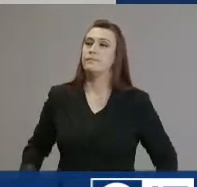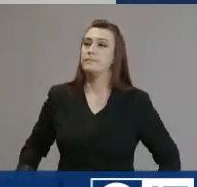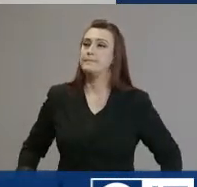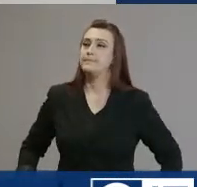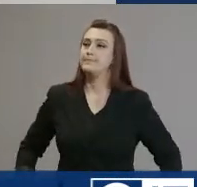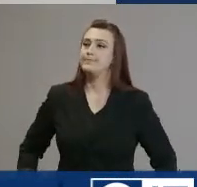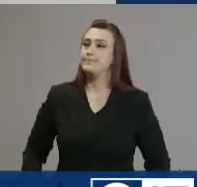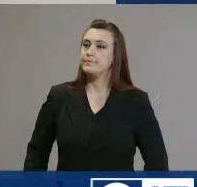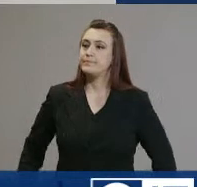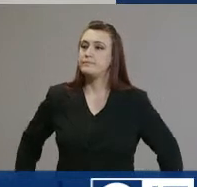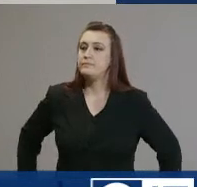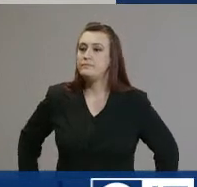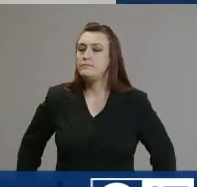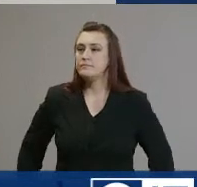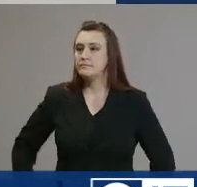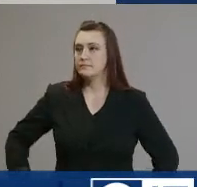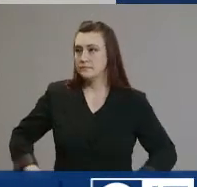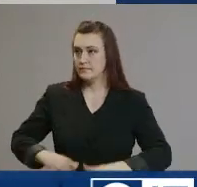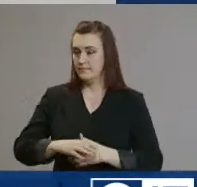Excuse me.